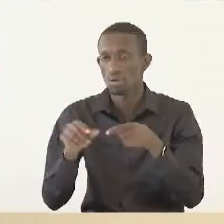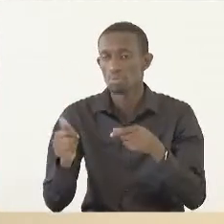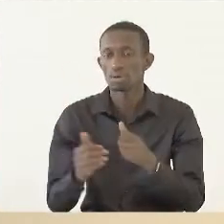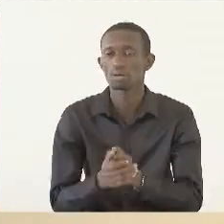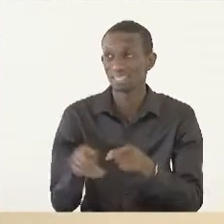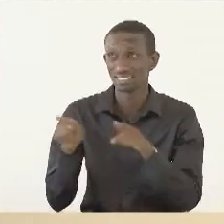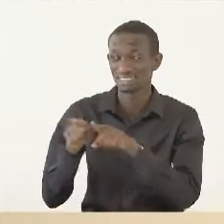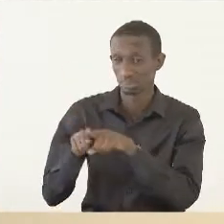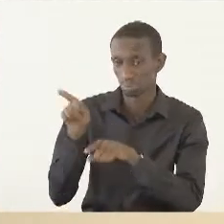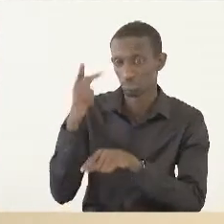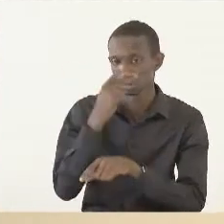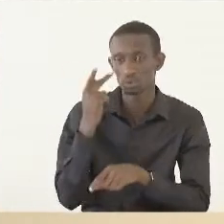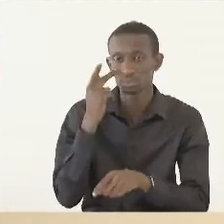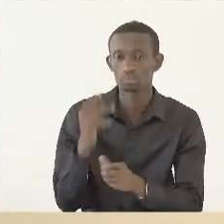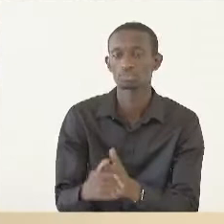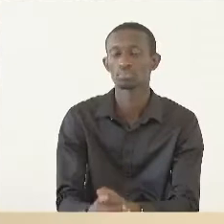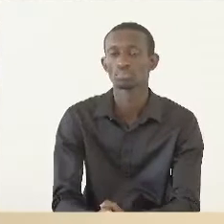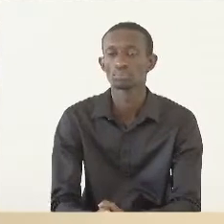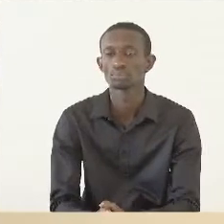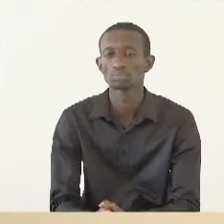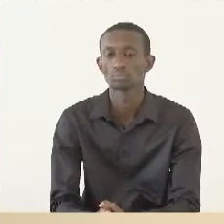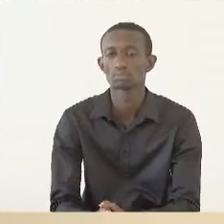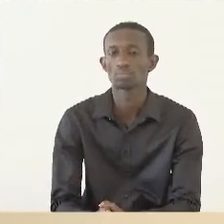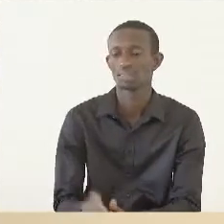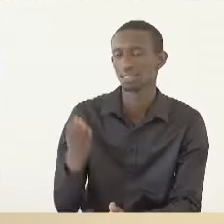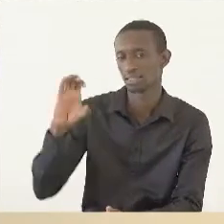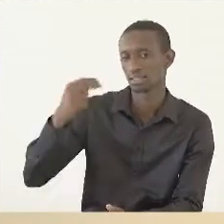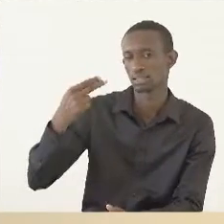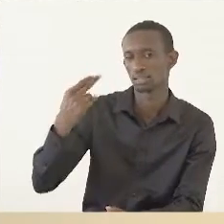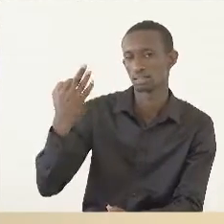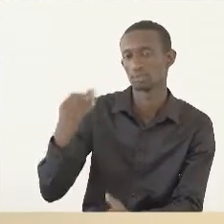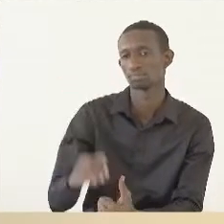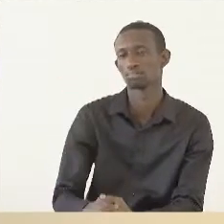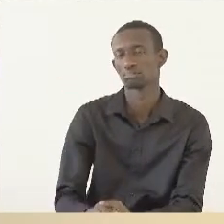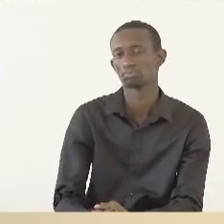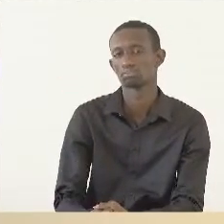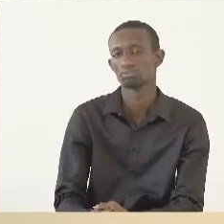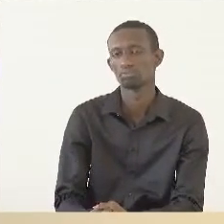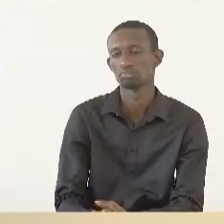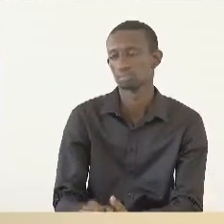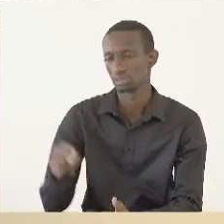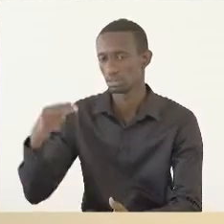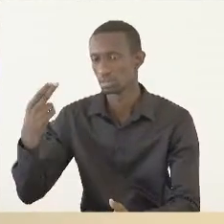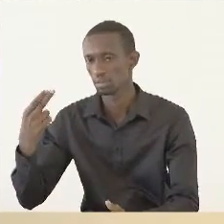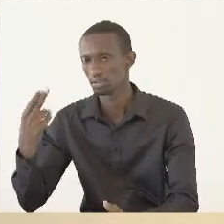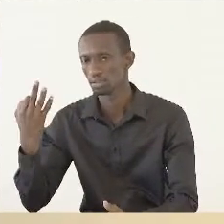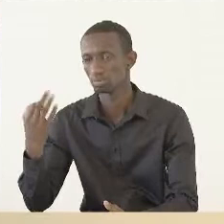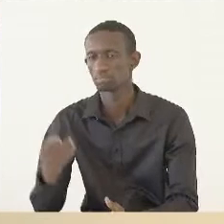similar to this. This is CH3, this is